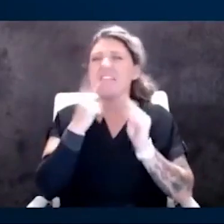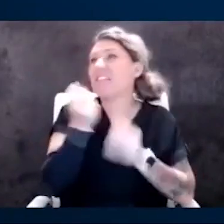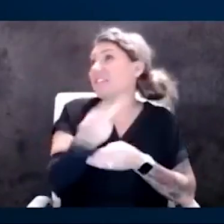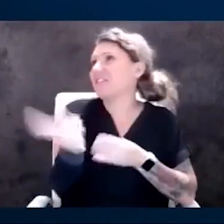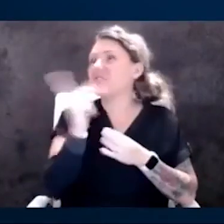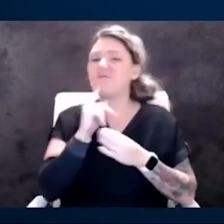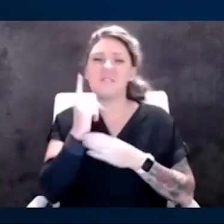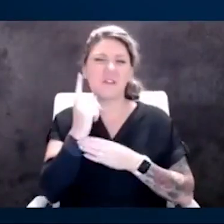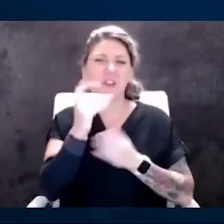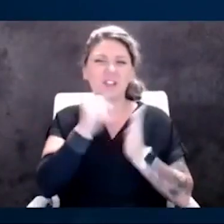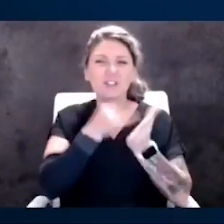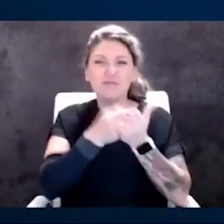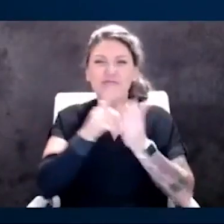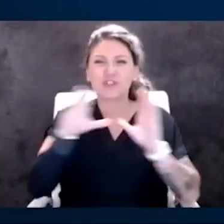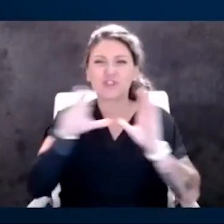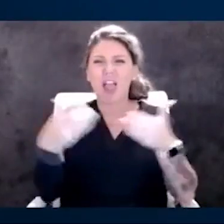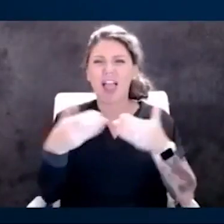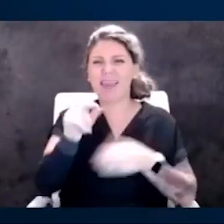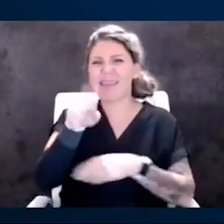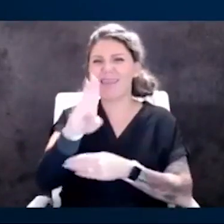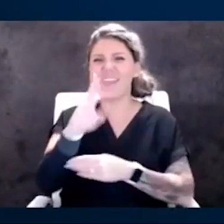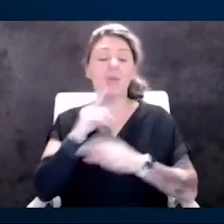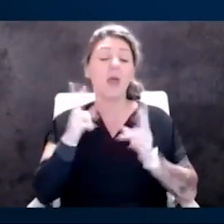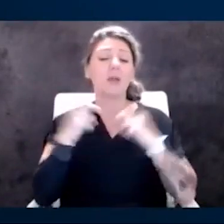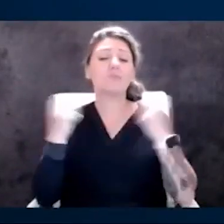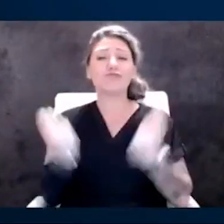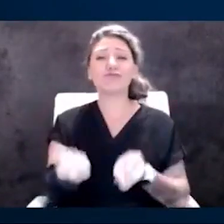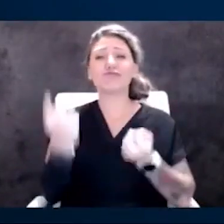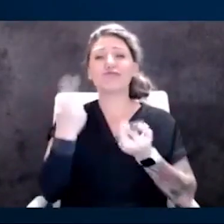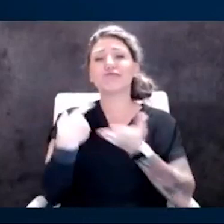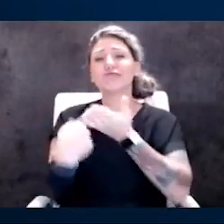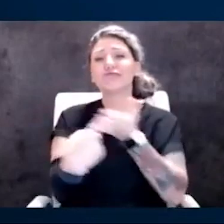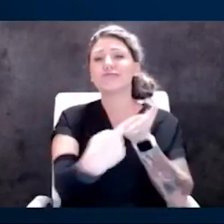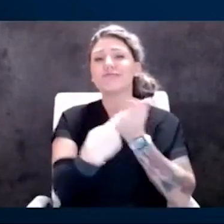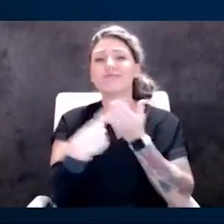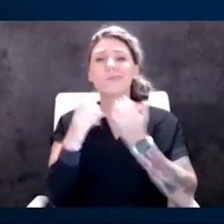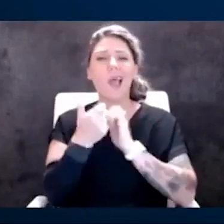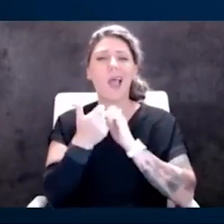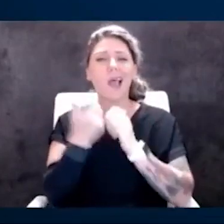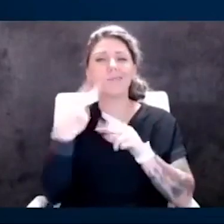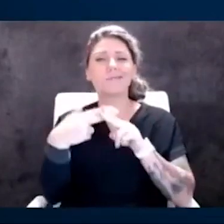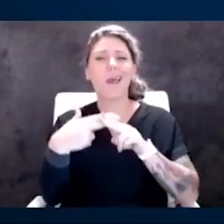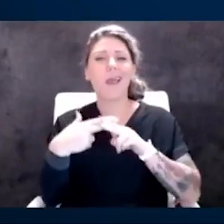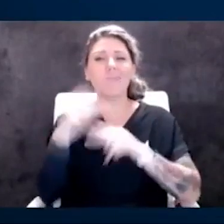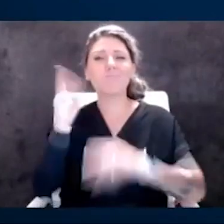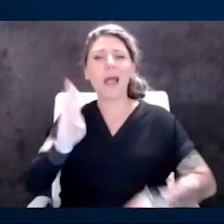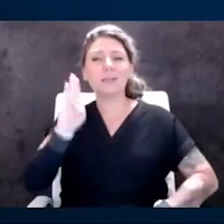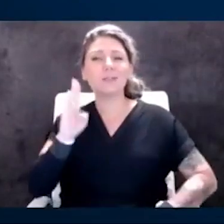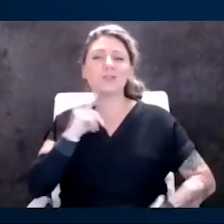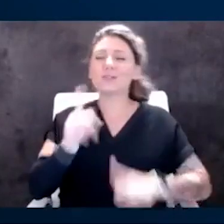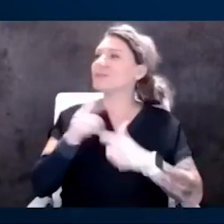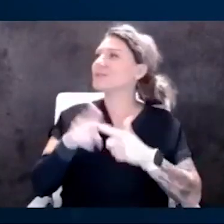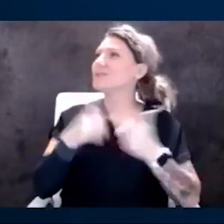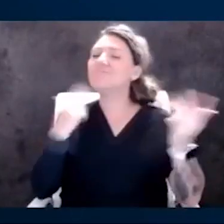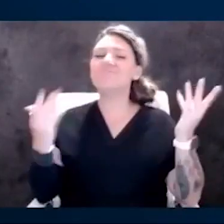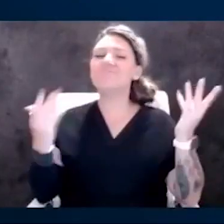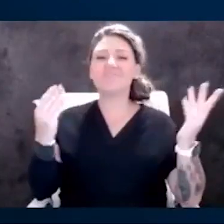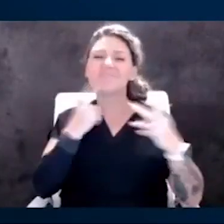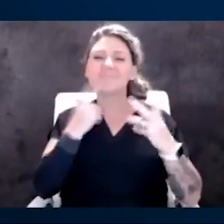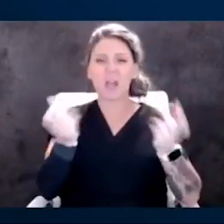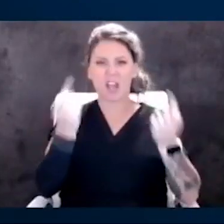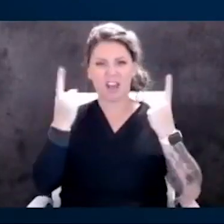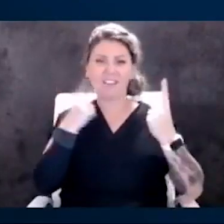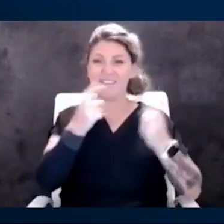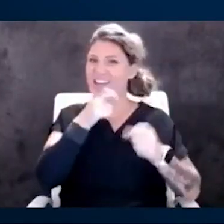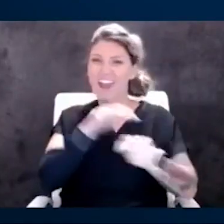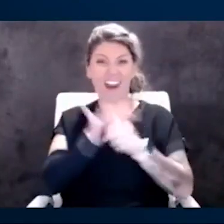times. They sit around and they talk about how they name different bacteria. And then, just as you understand it, it's like they don't have enough to do. They